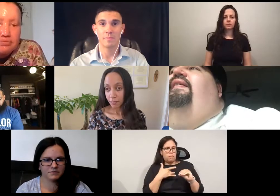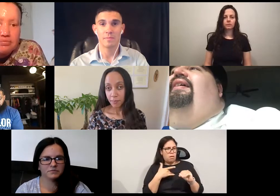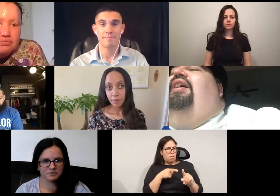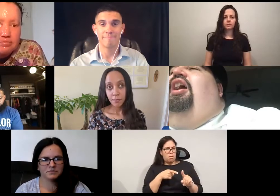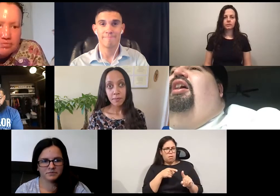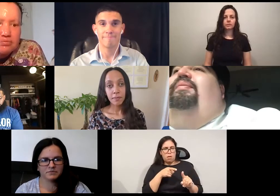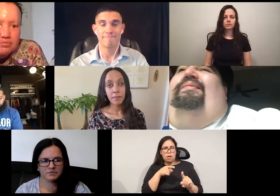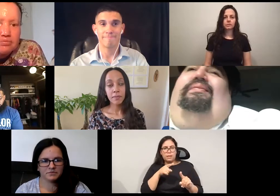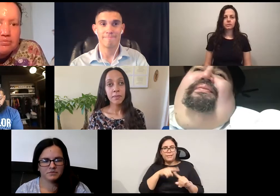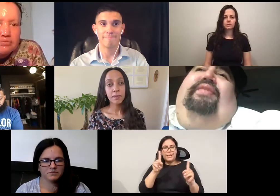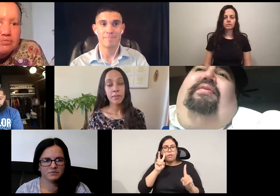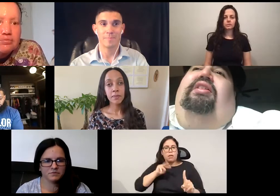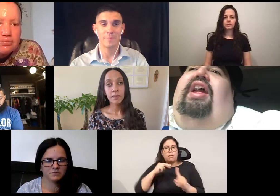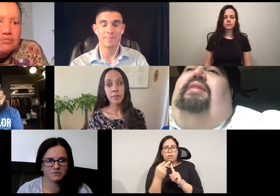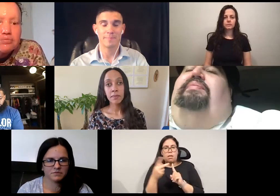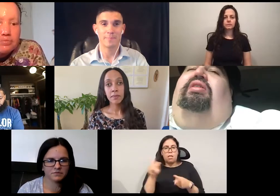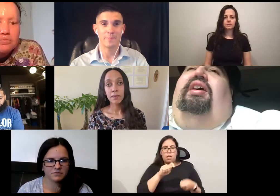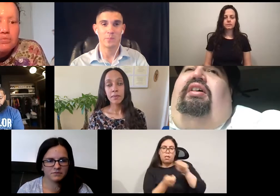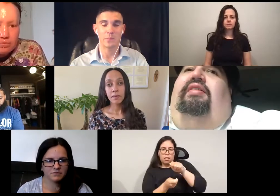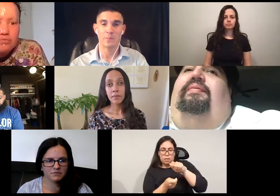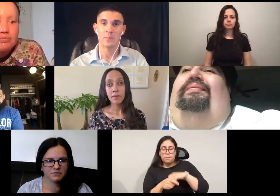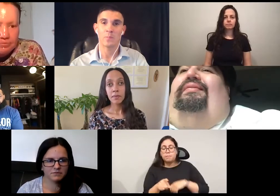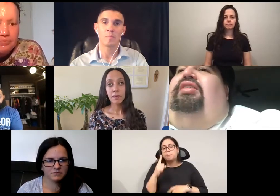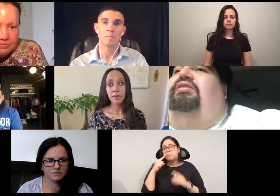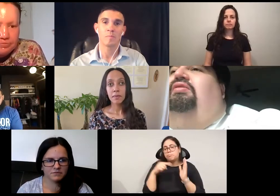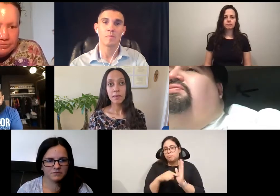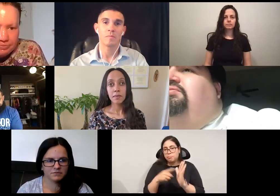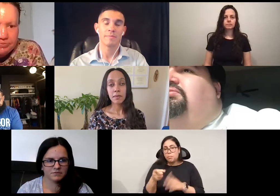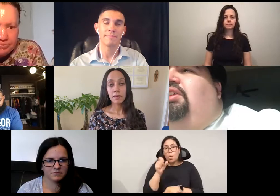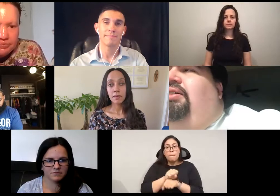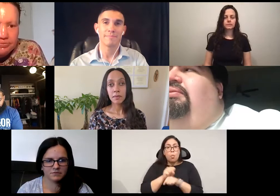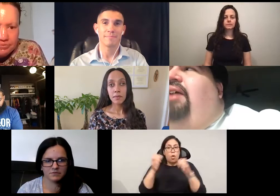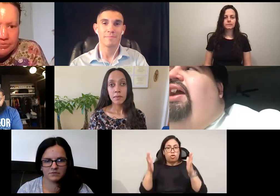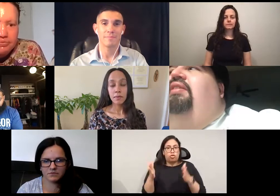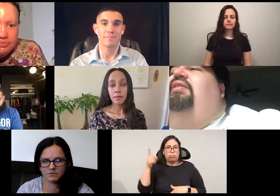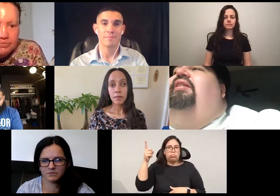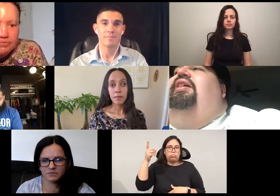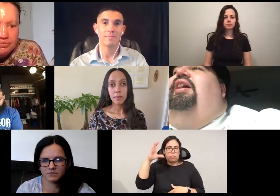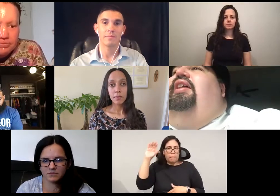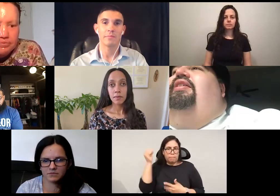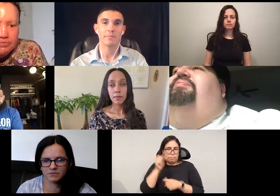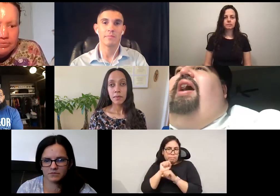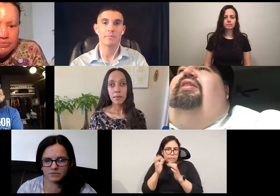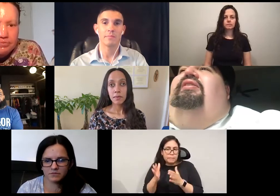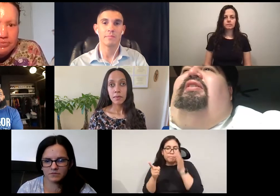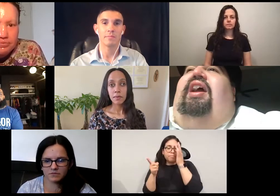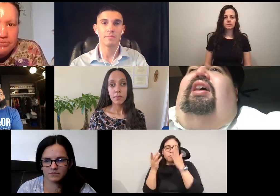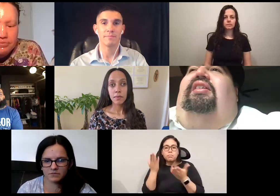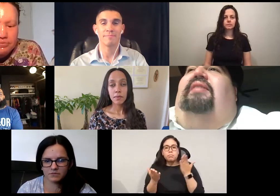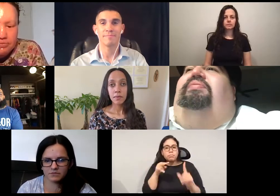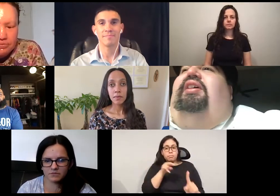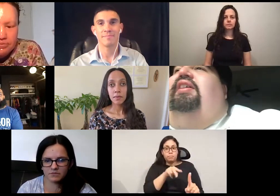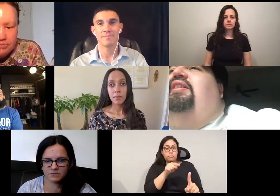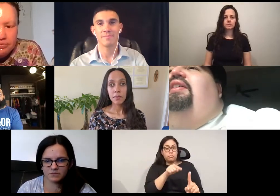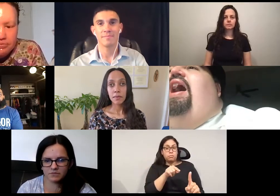be. The same employer who might get inspired